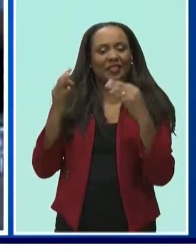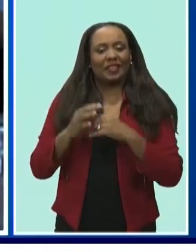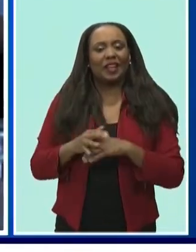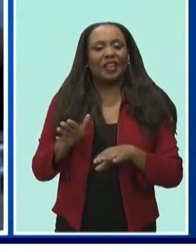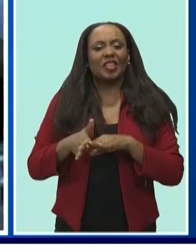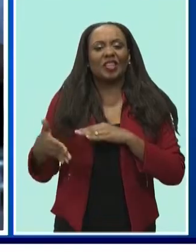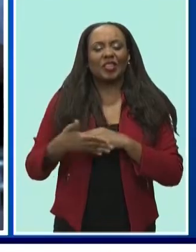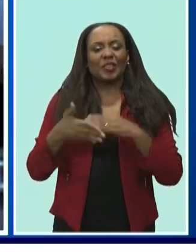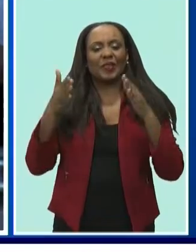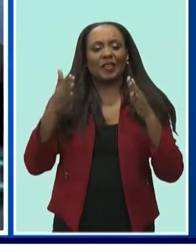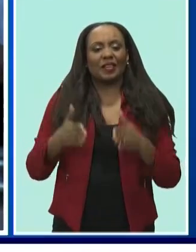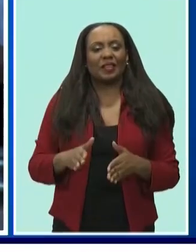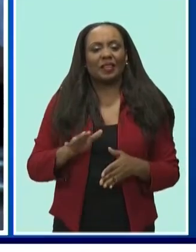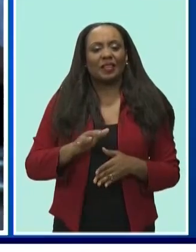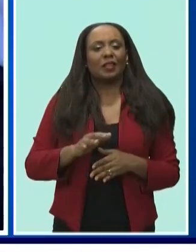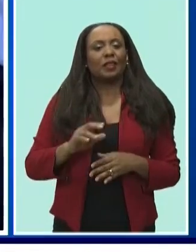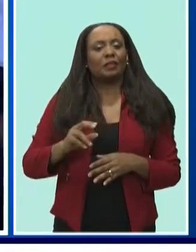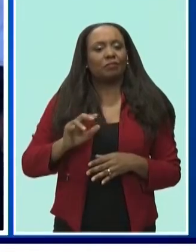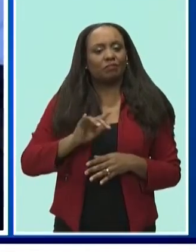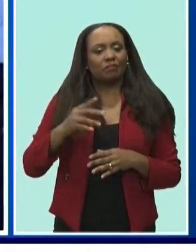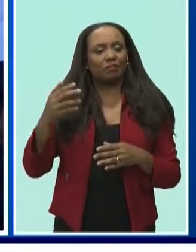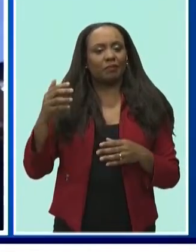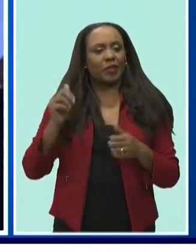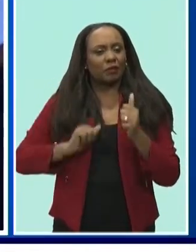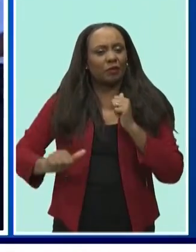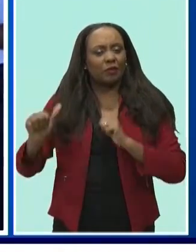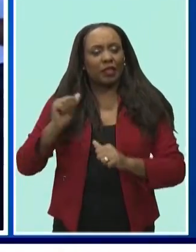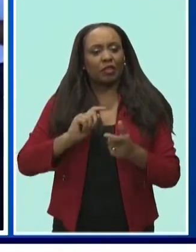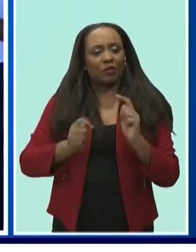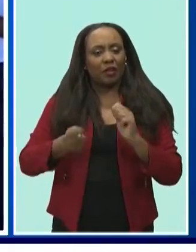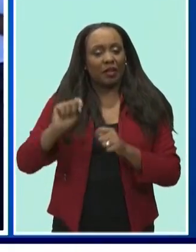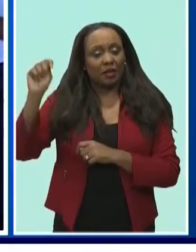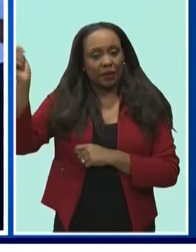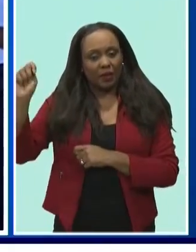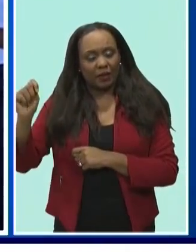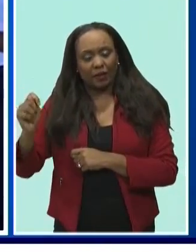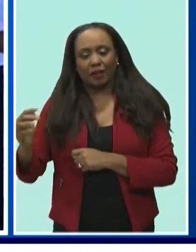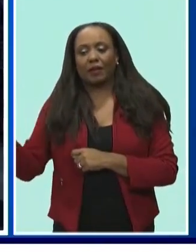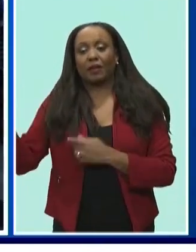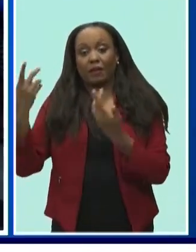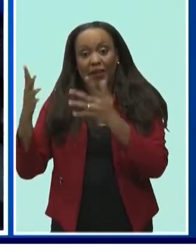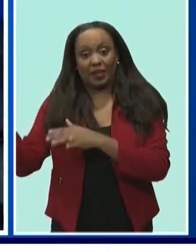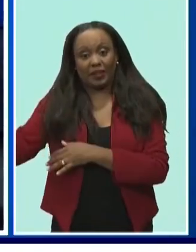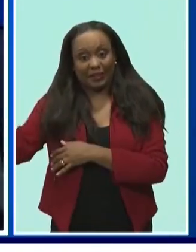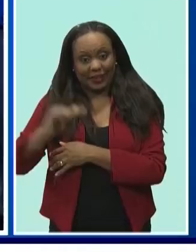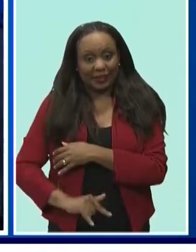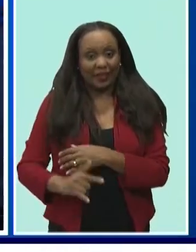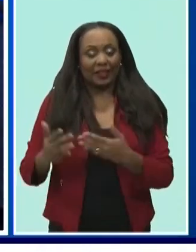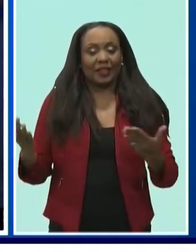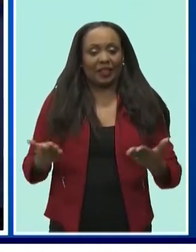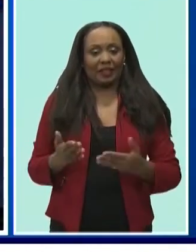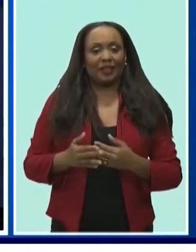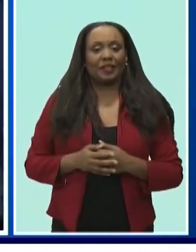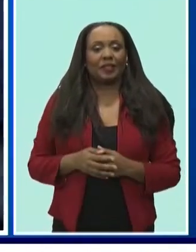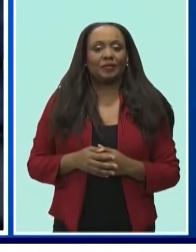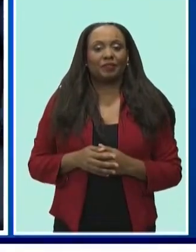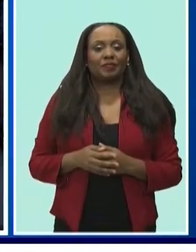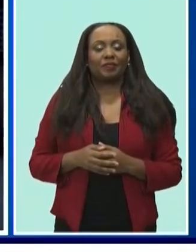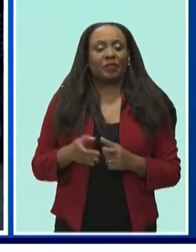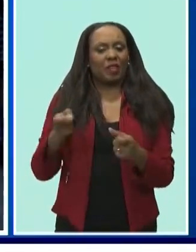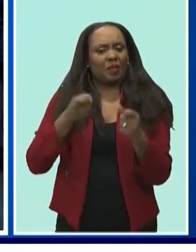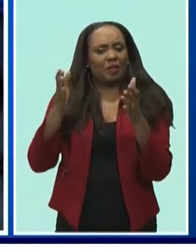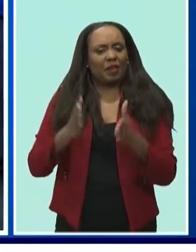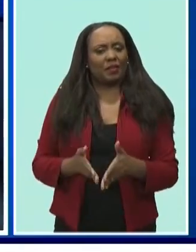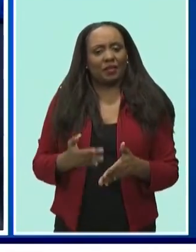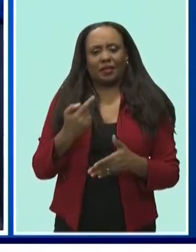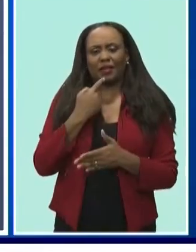on April 21st, just before his concert at Kensington Oval. Managing Director of 7-Star Entertainment Alison Hunt is telling patrons